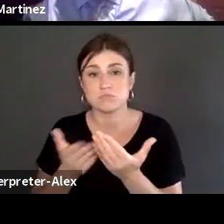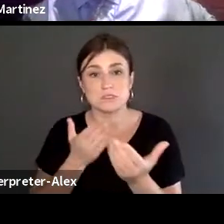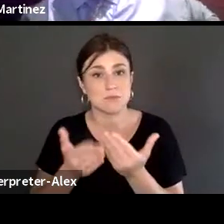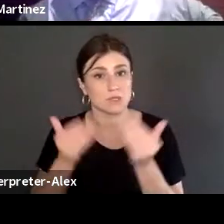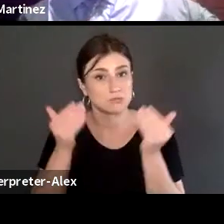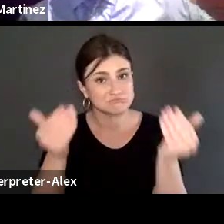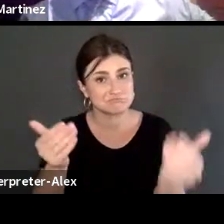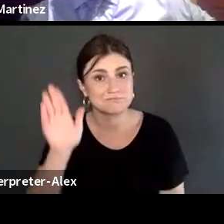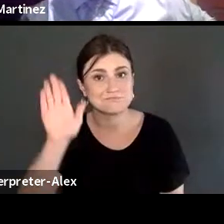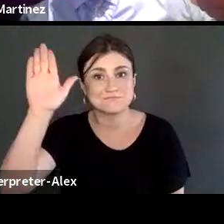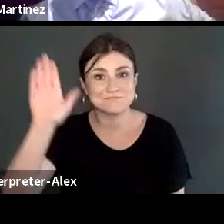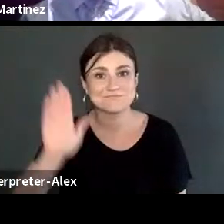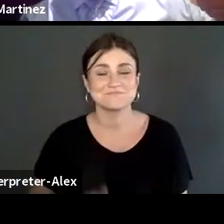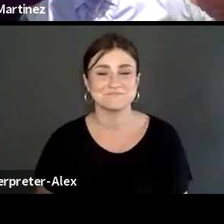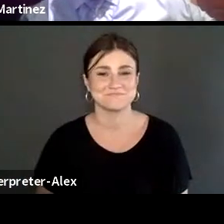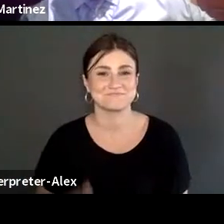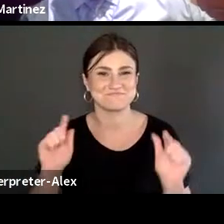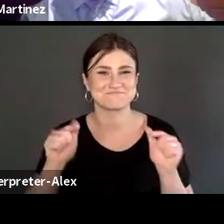it.